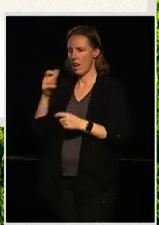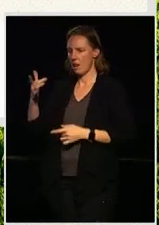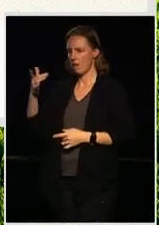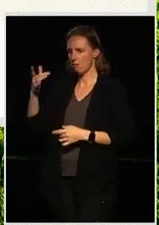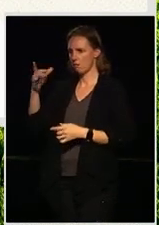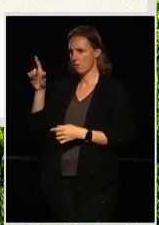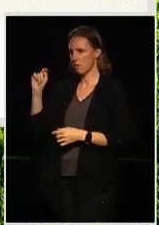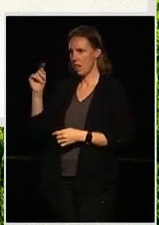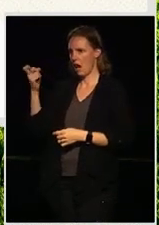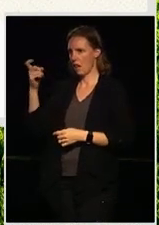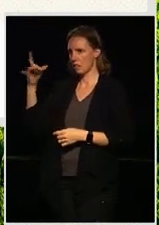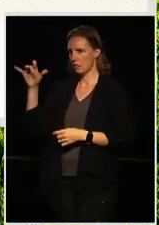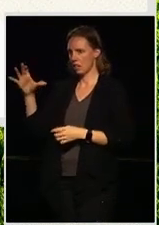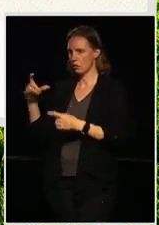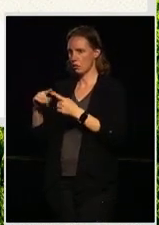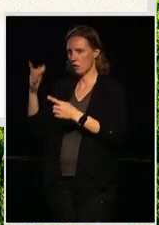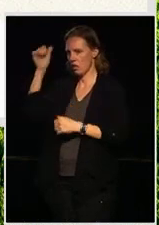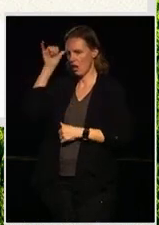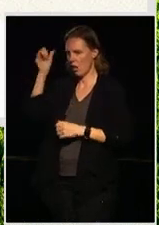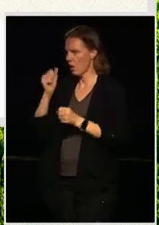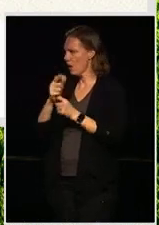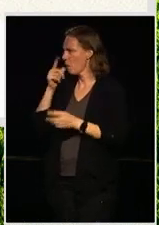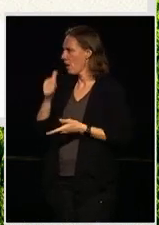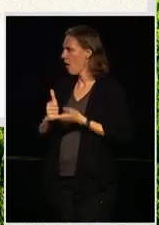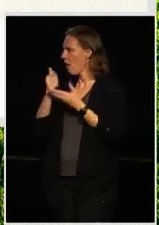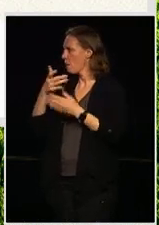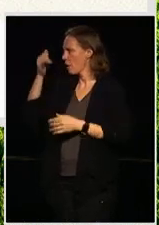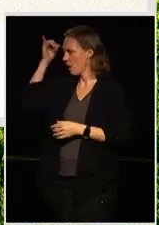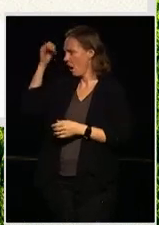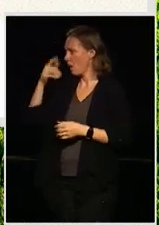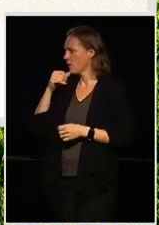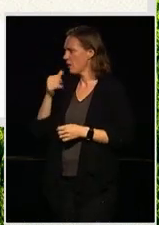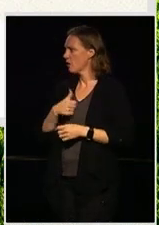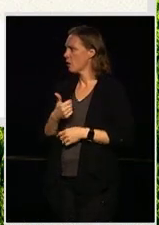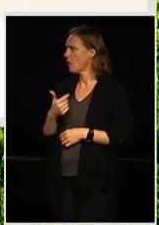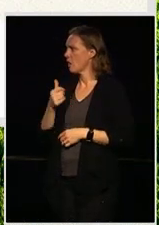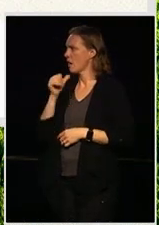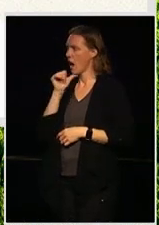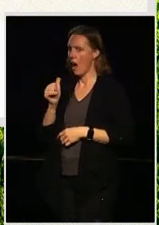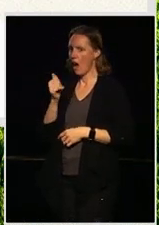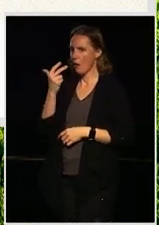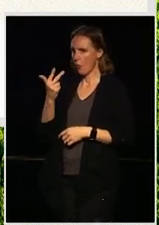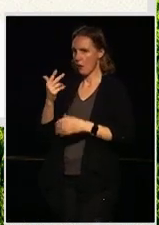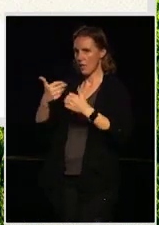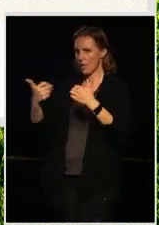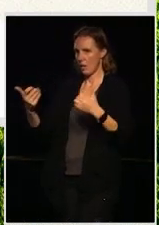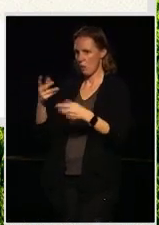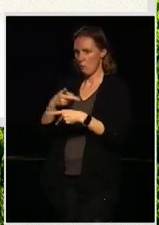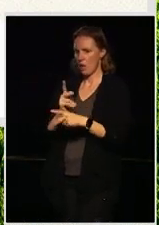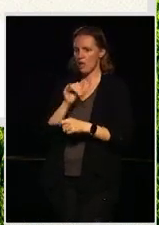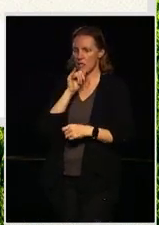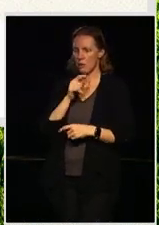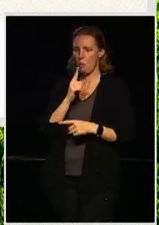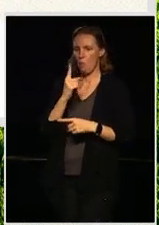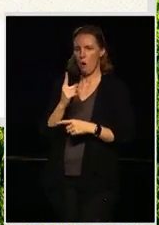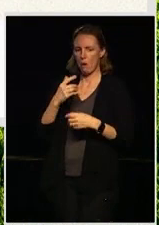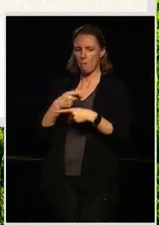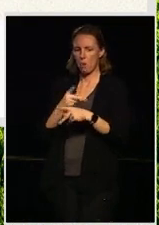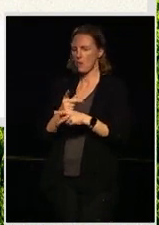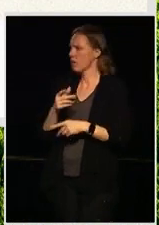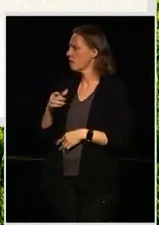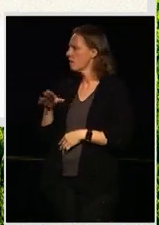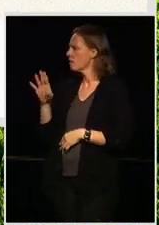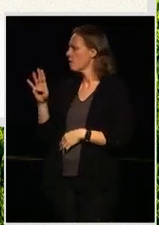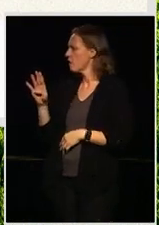also help the cow, the microbial population increase. These are not three separate products. It's a one single product, Bypass Pro